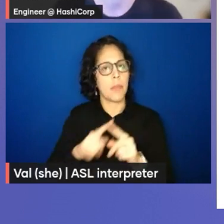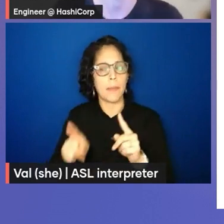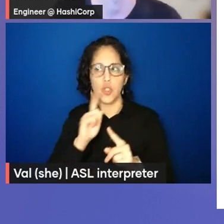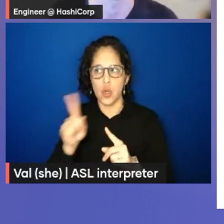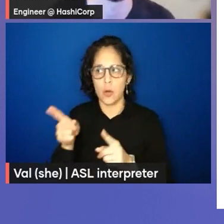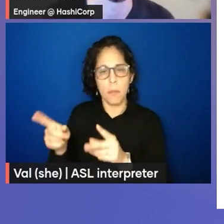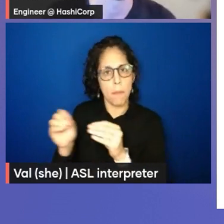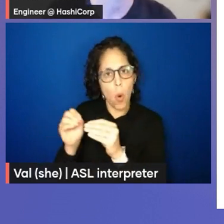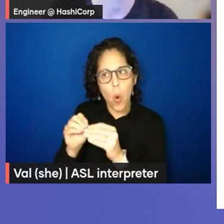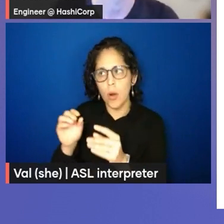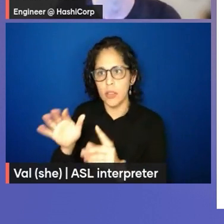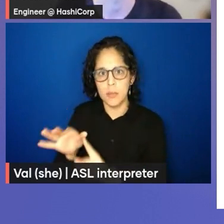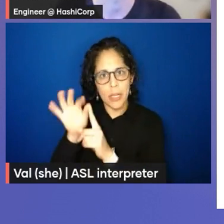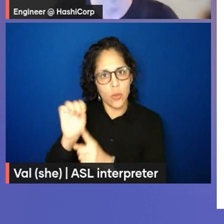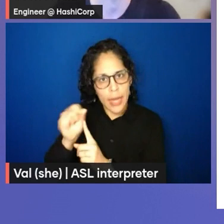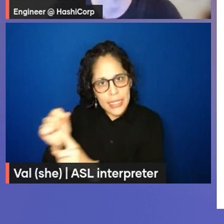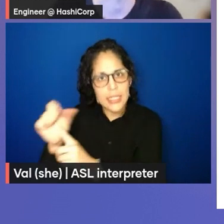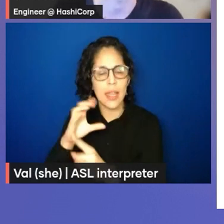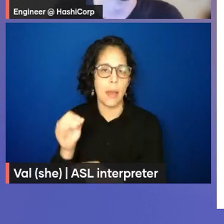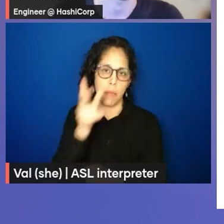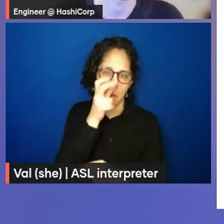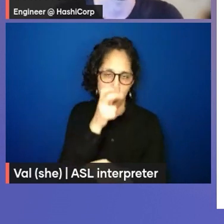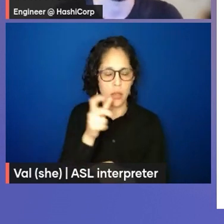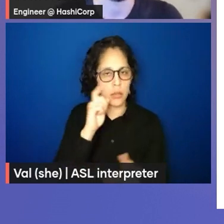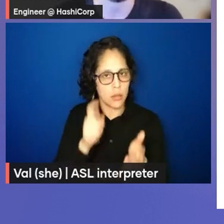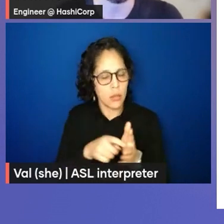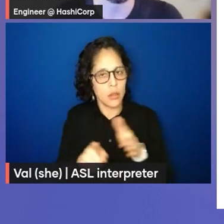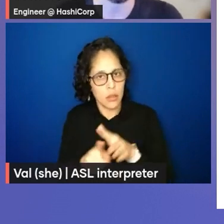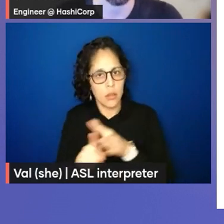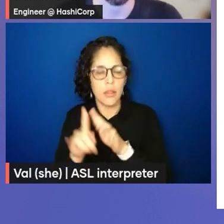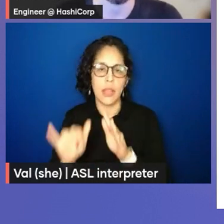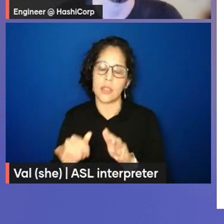to fix. So that's always a constant challenge.